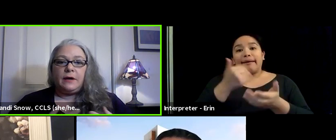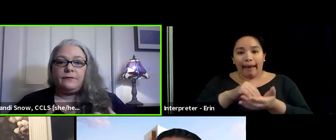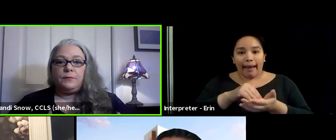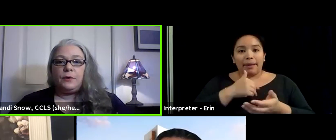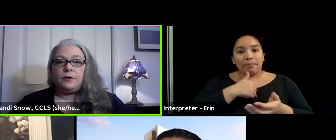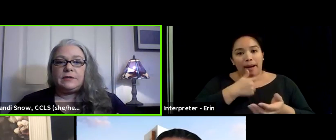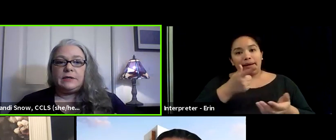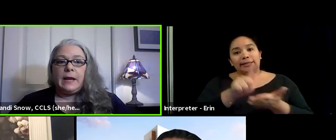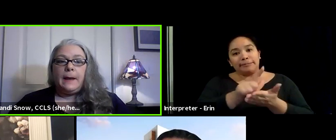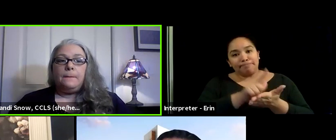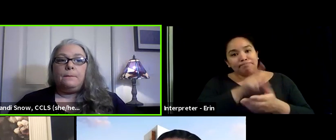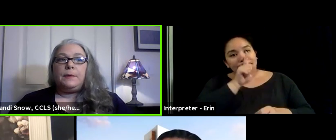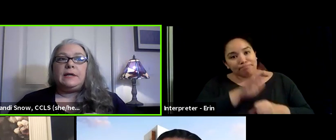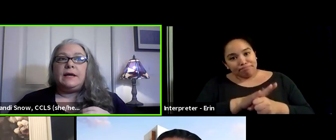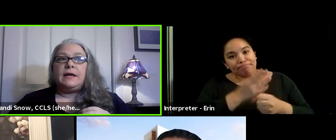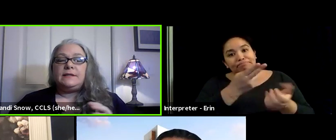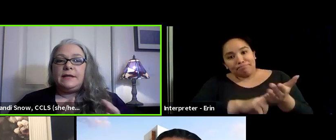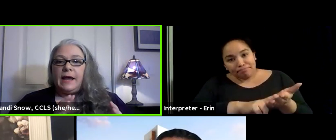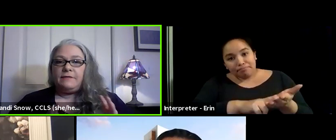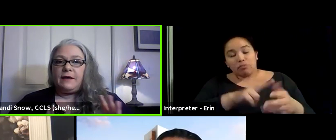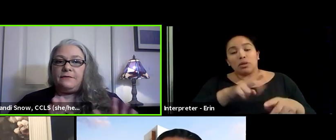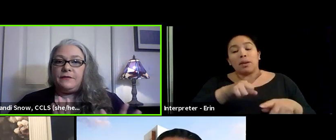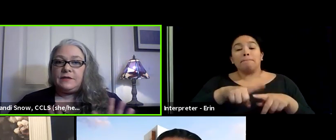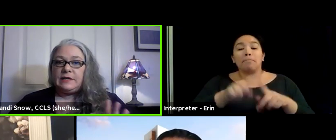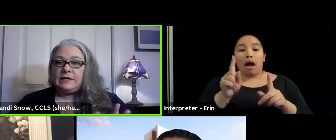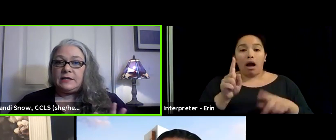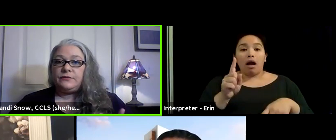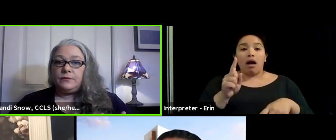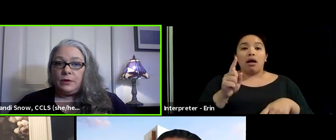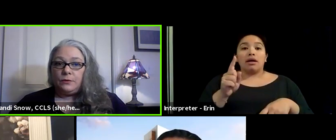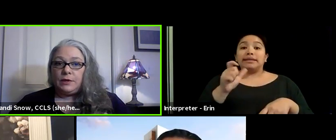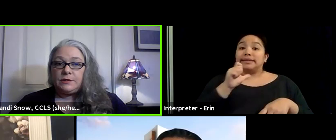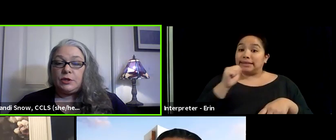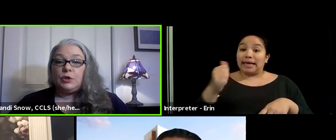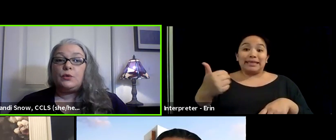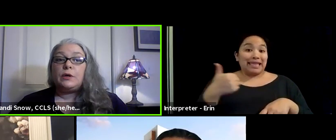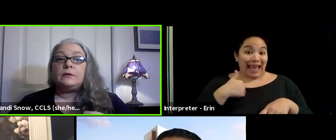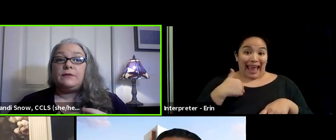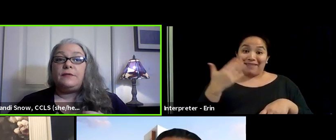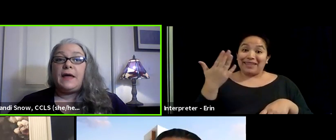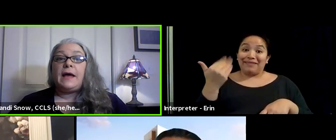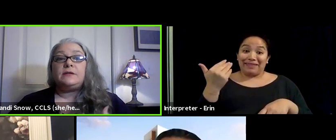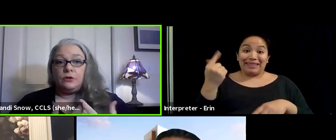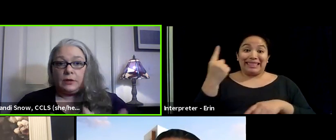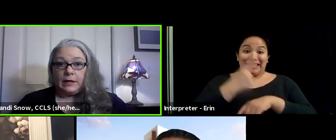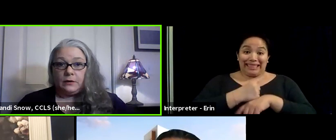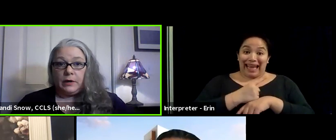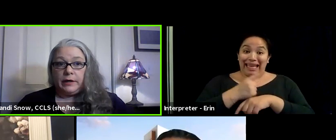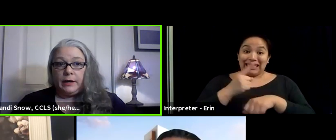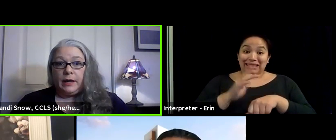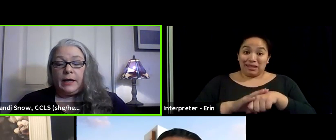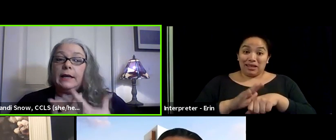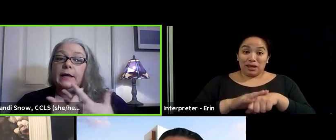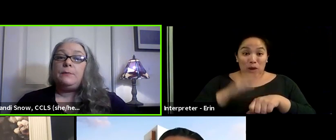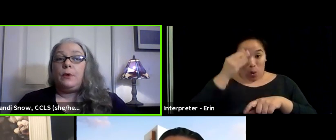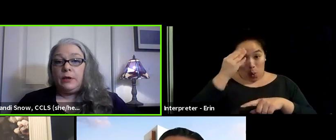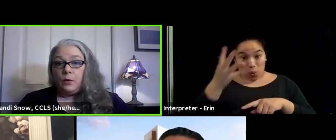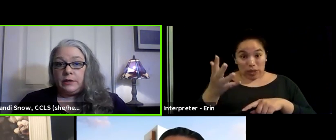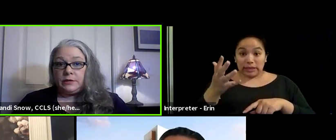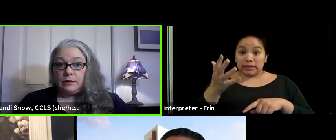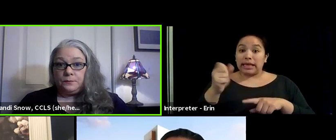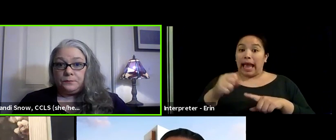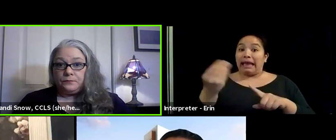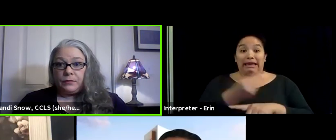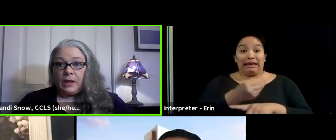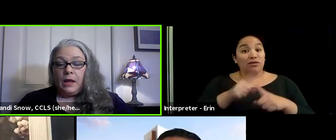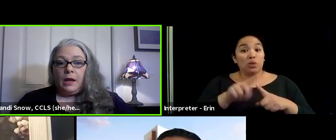to be a covered person. But it doesn't have that 15 days from notice. You can give that to your landlord at any point you